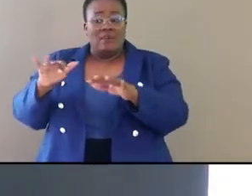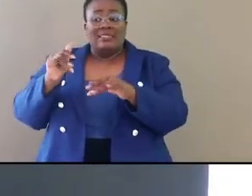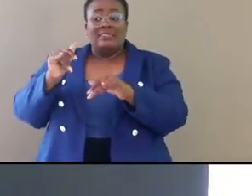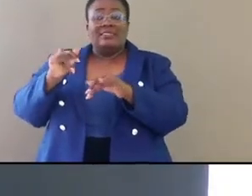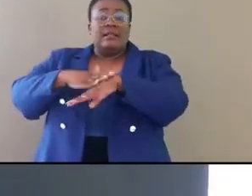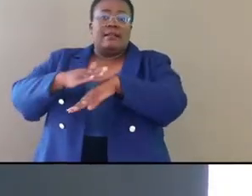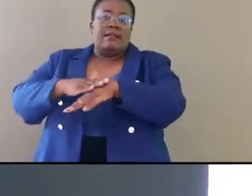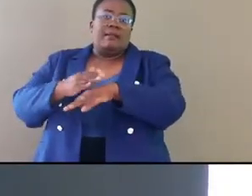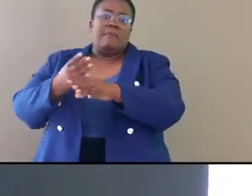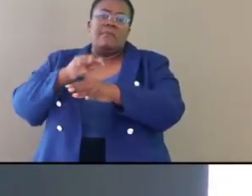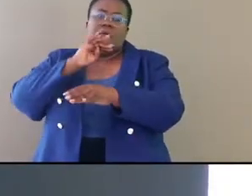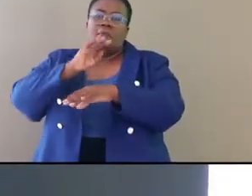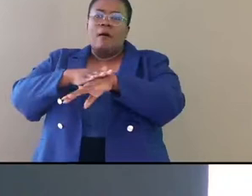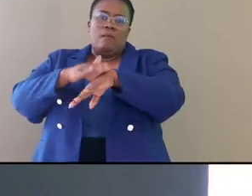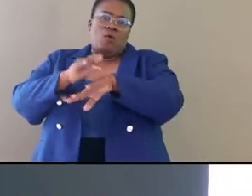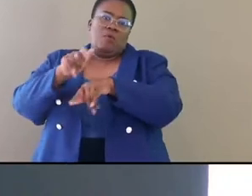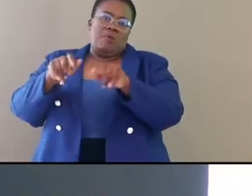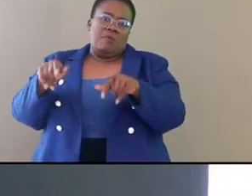think we've lost the slides there.